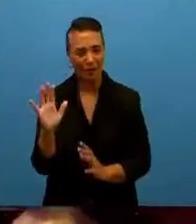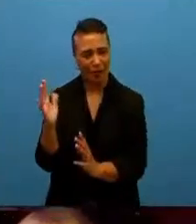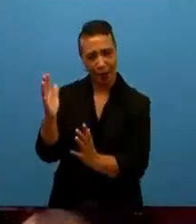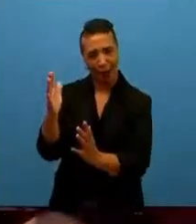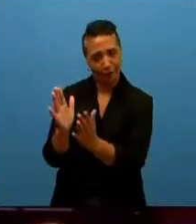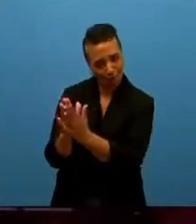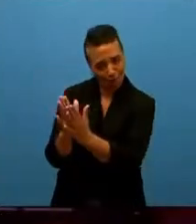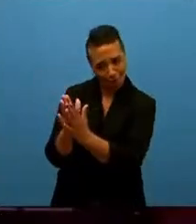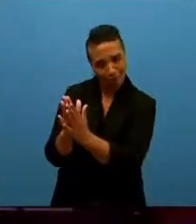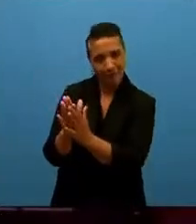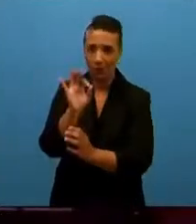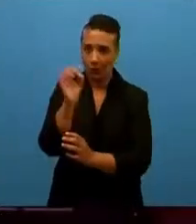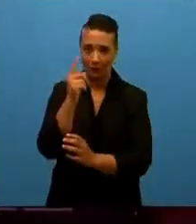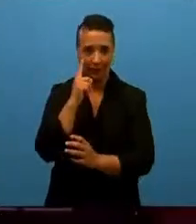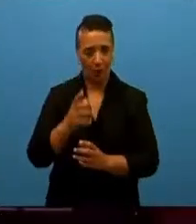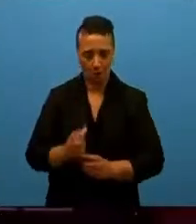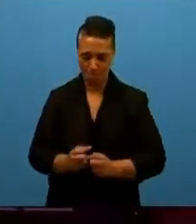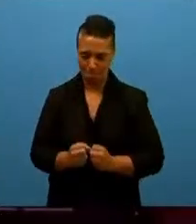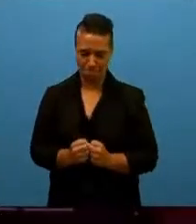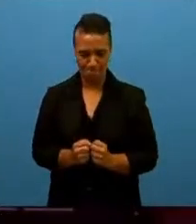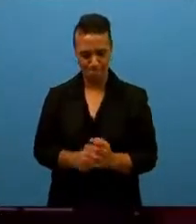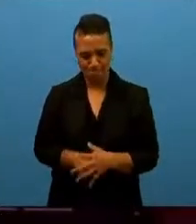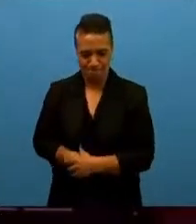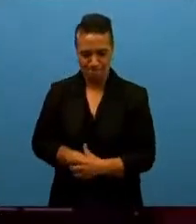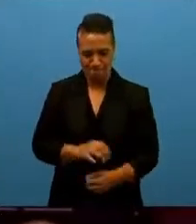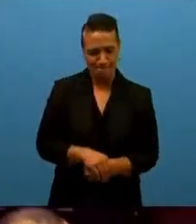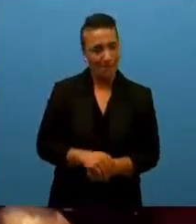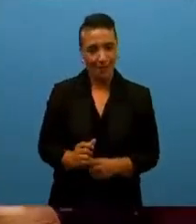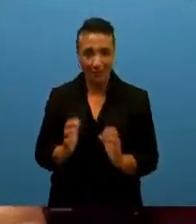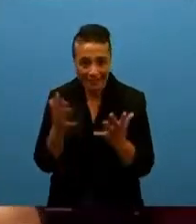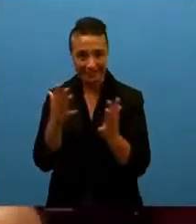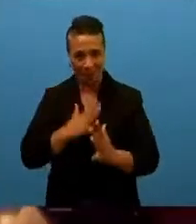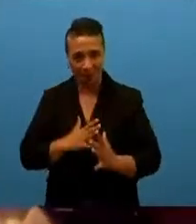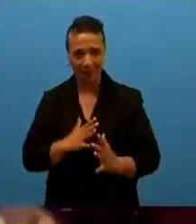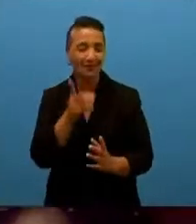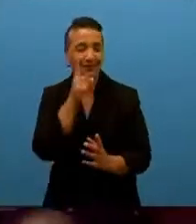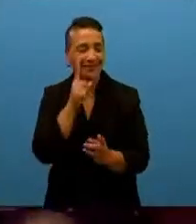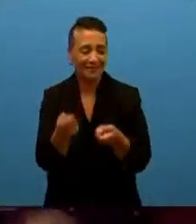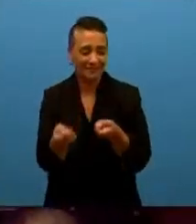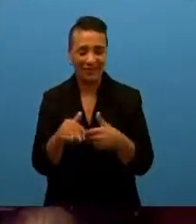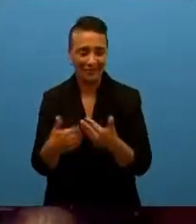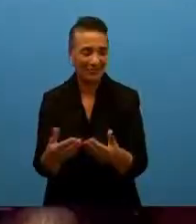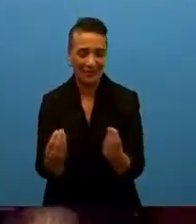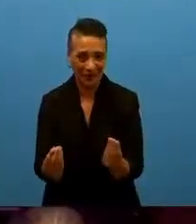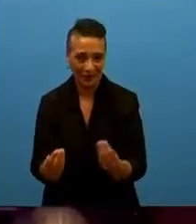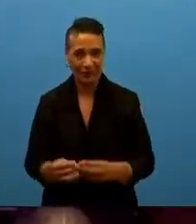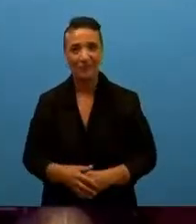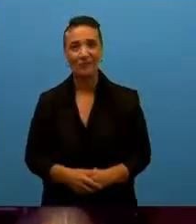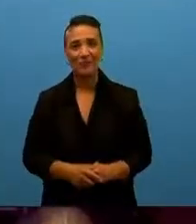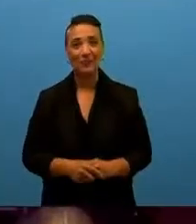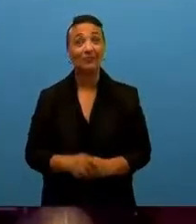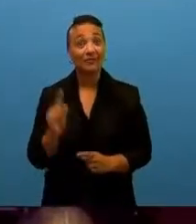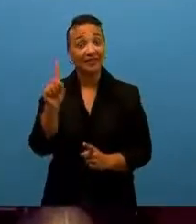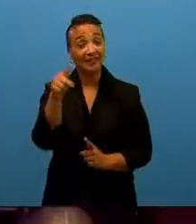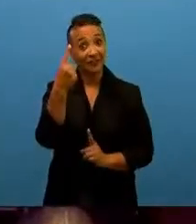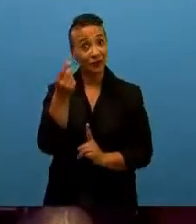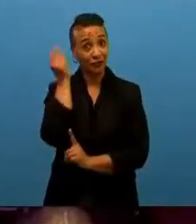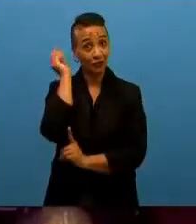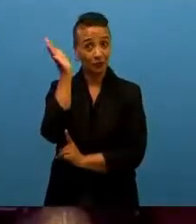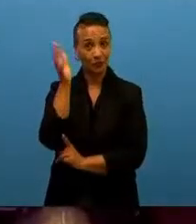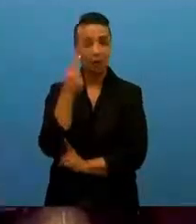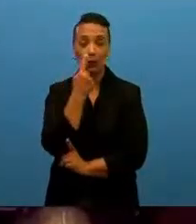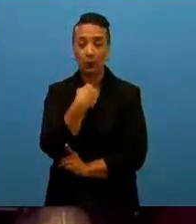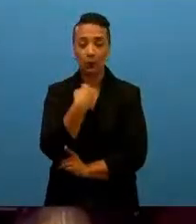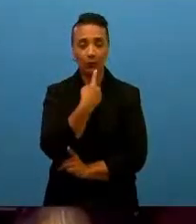because it's difficult to withhold, but let's see what we can manage. The first speaker on the